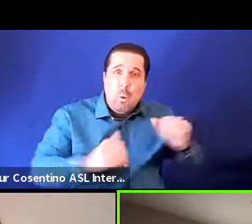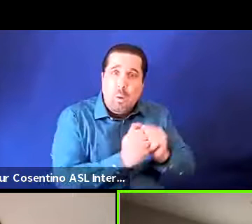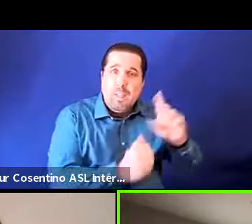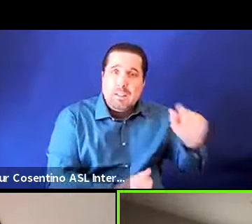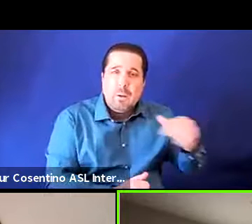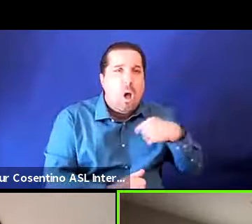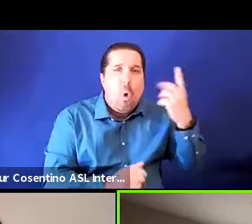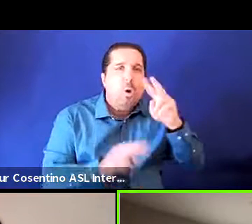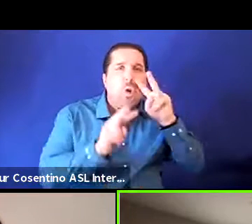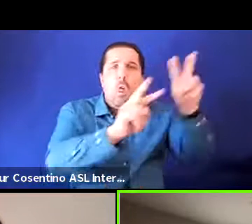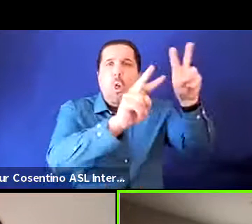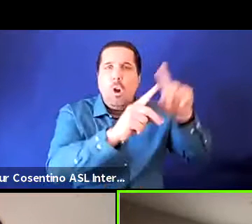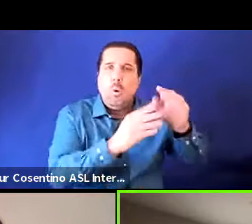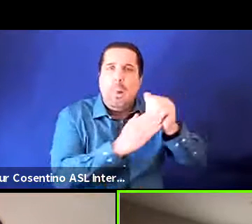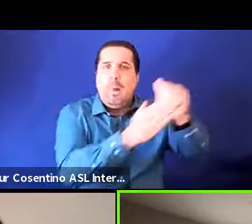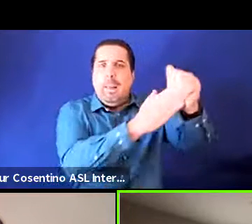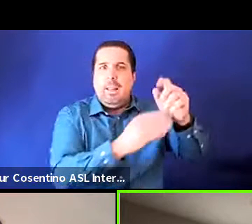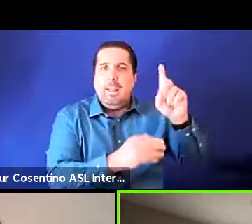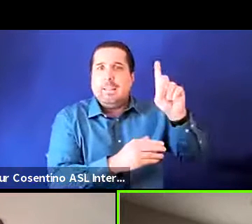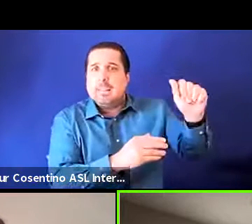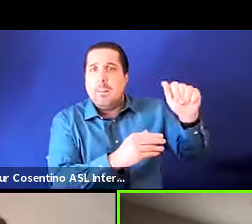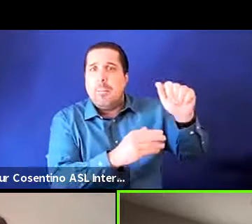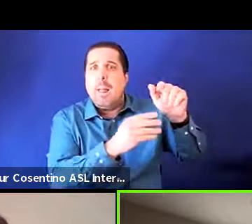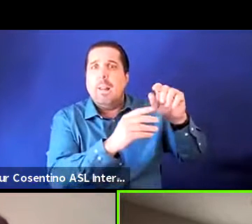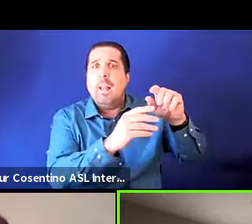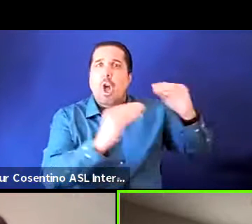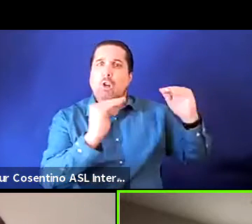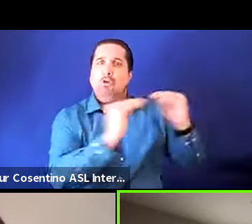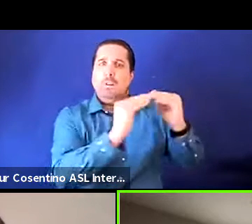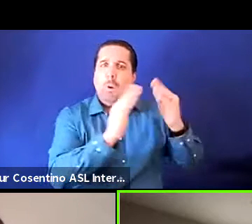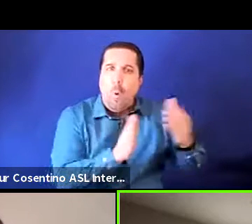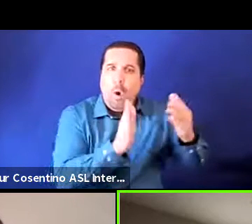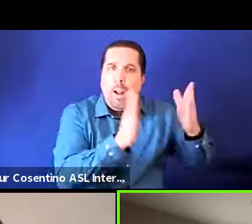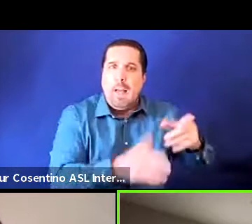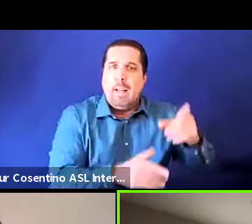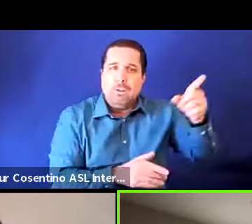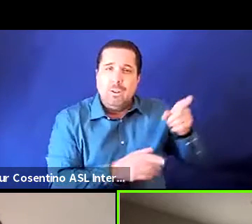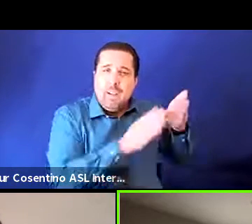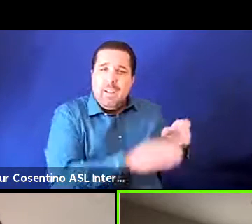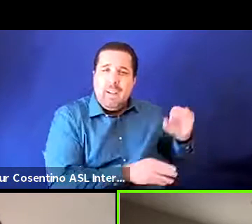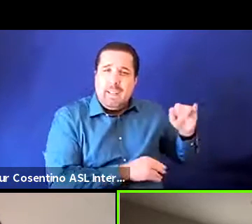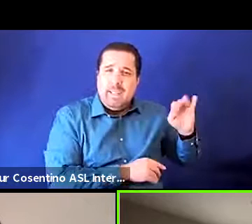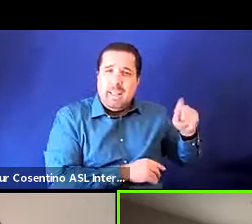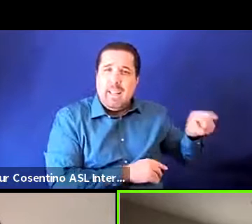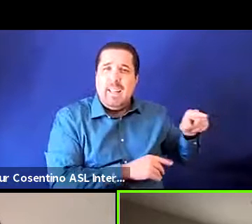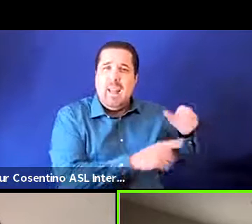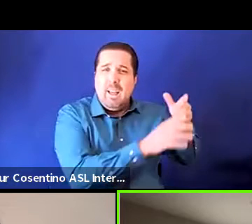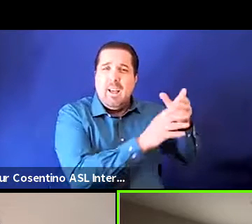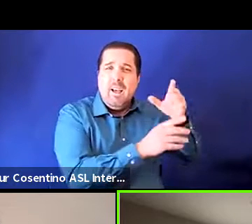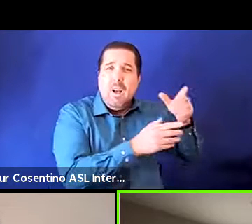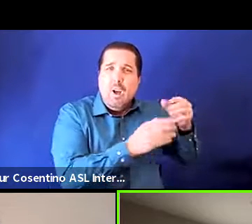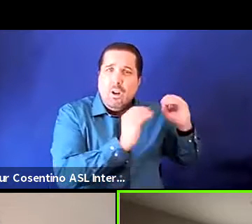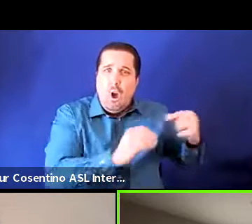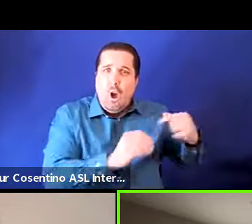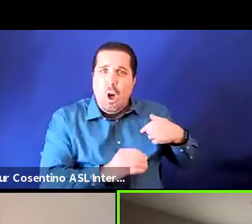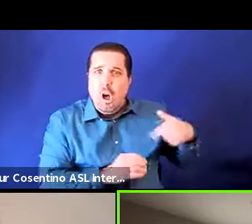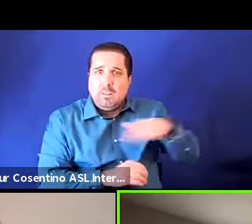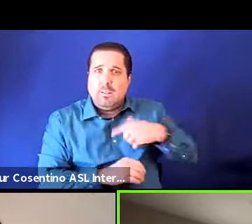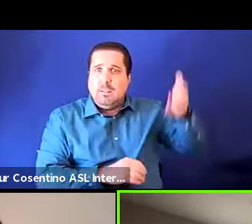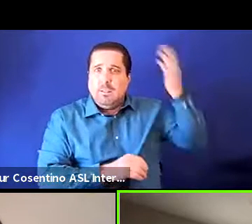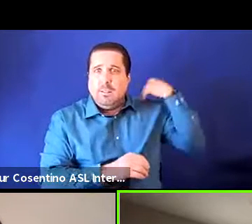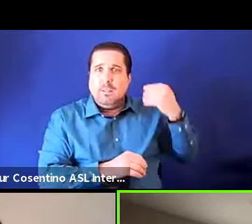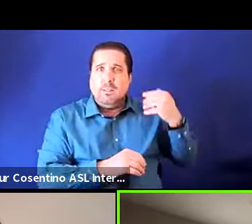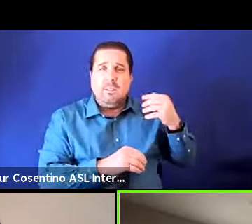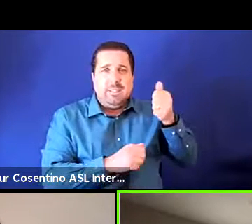look to the lead of disability justice organizers, because Mia Minga taught us and lifted more than a decade ago, which has taught me to move towards the